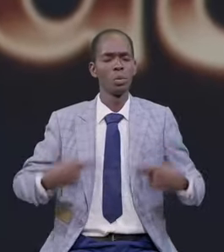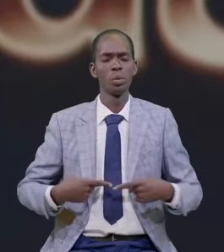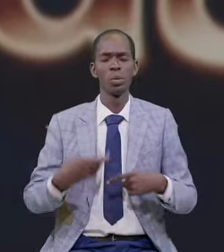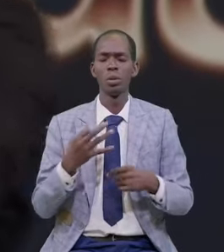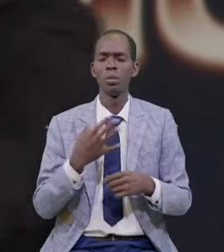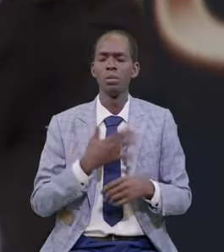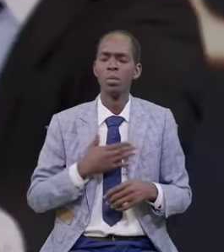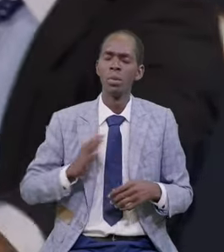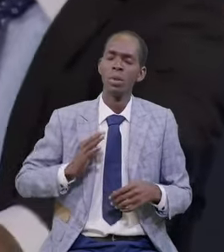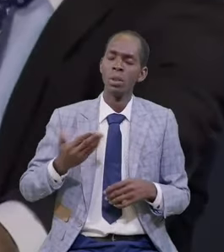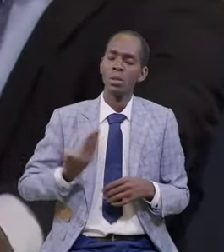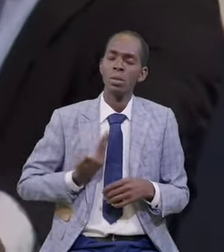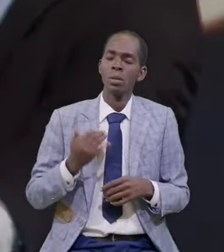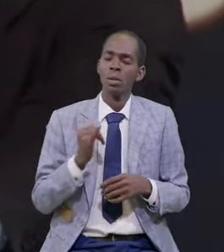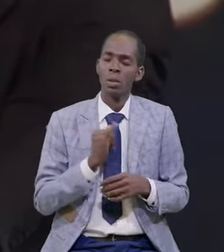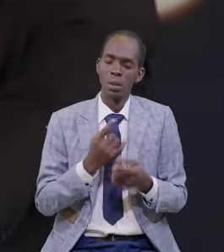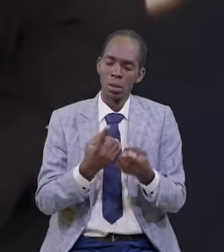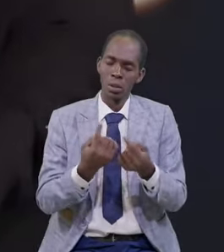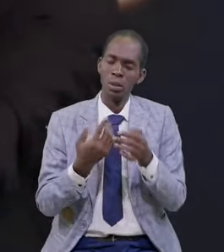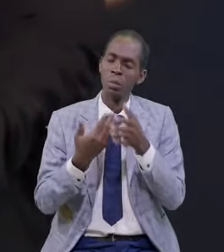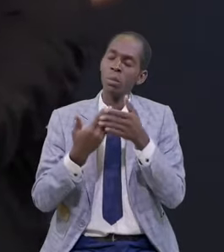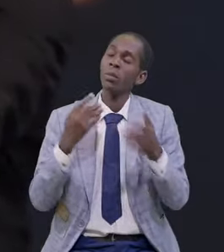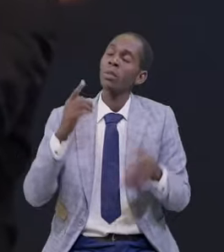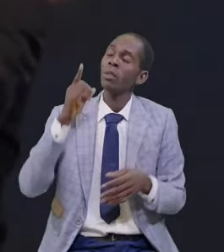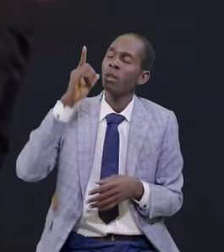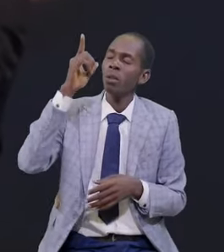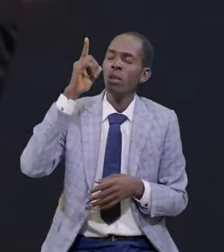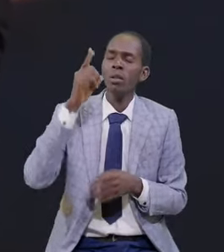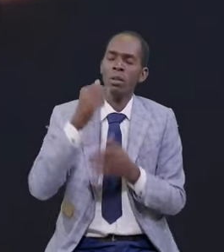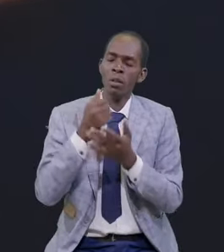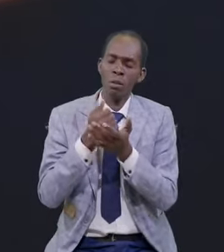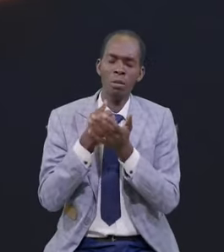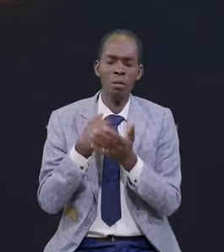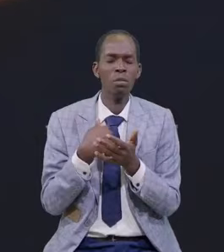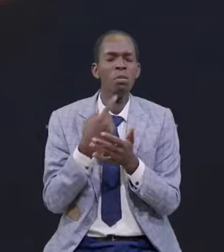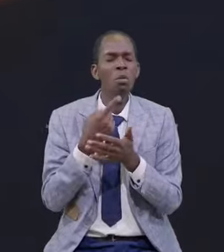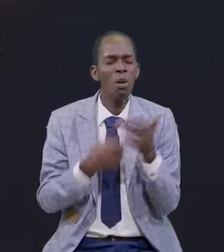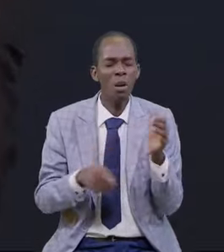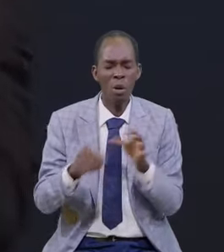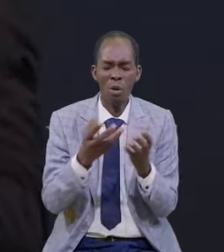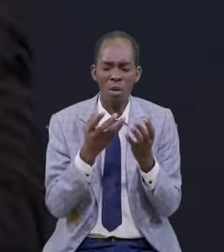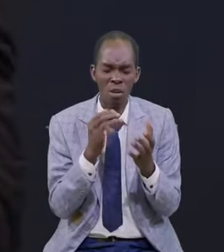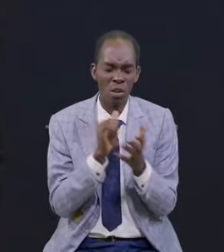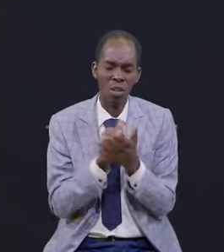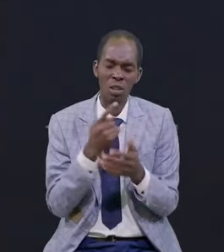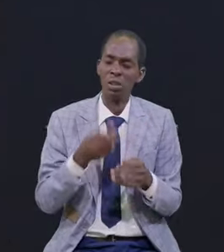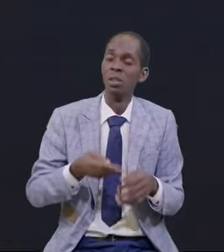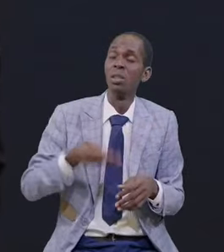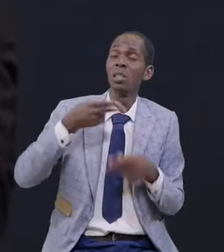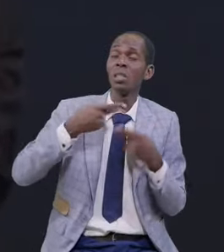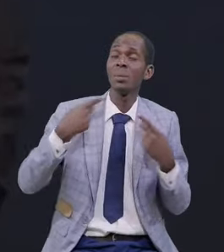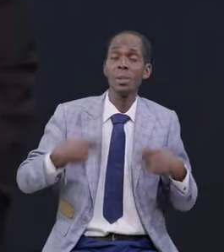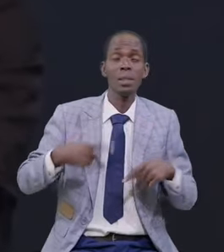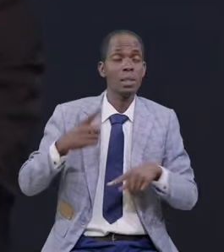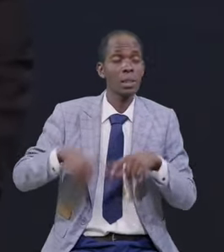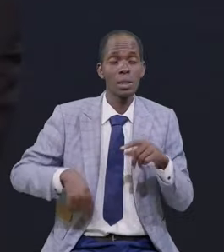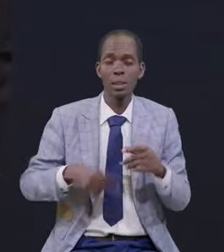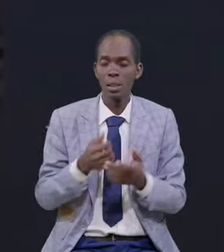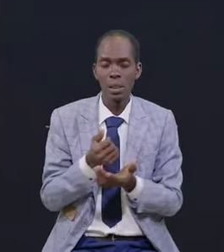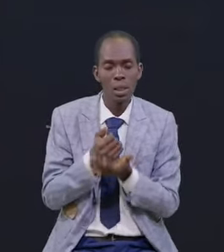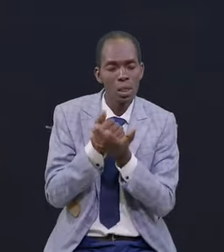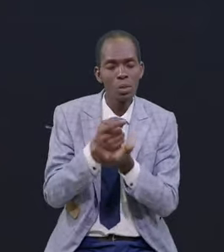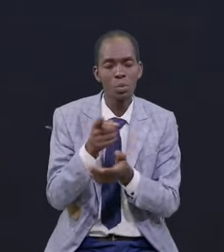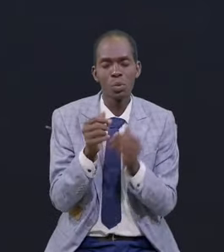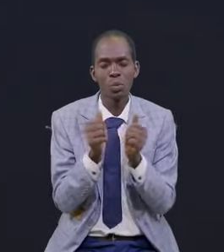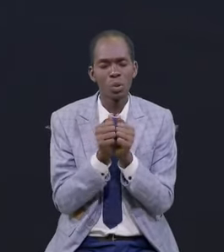what do you want that the high priest cannot intercede on your behalf open your mouth right now you are praying